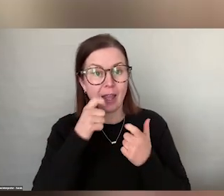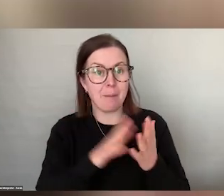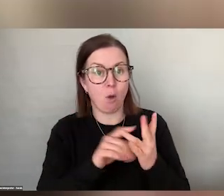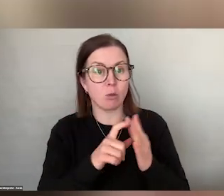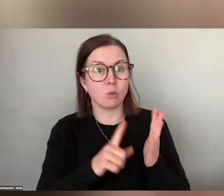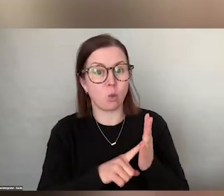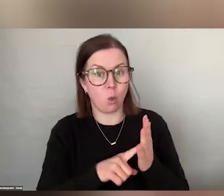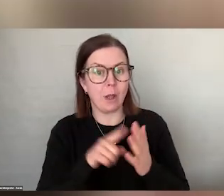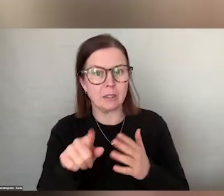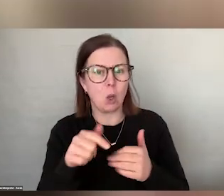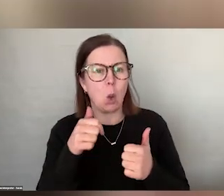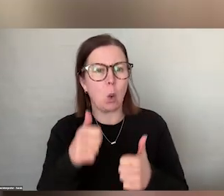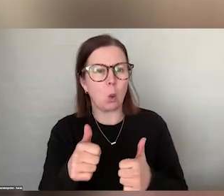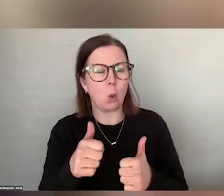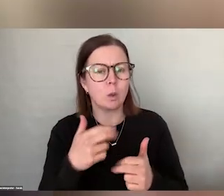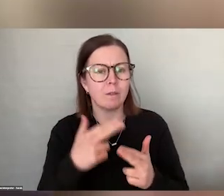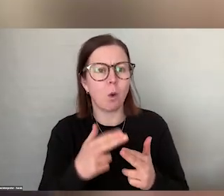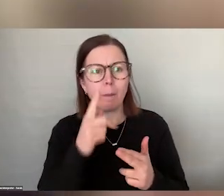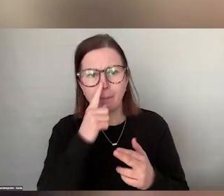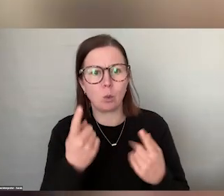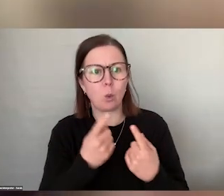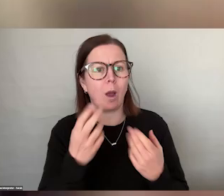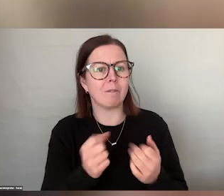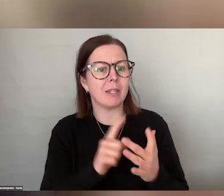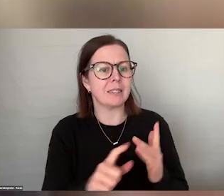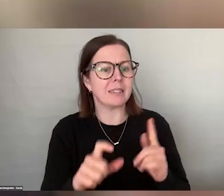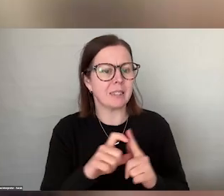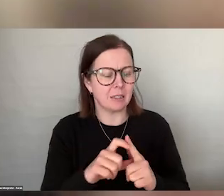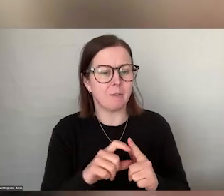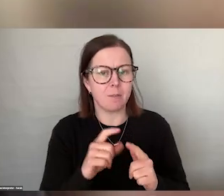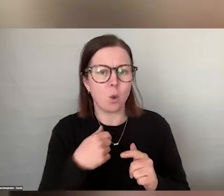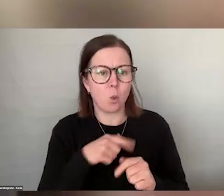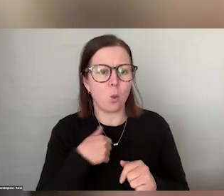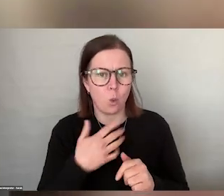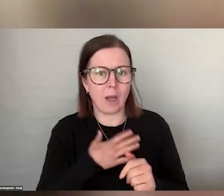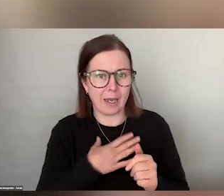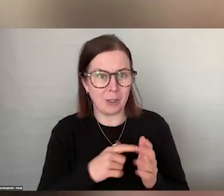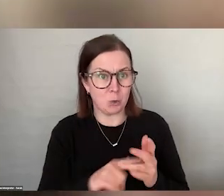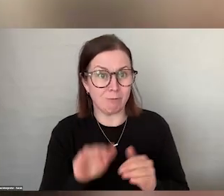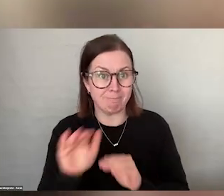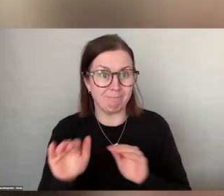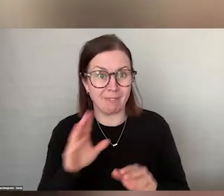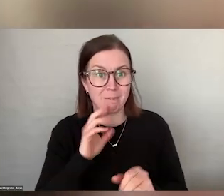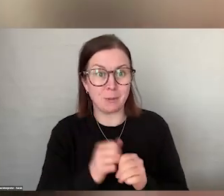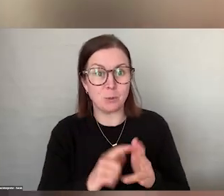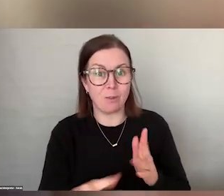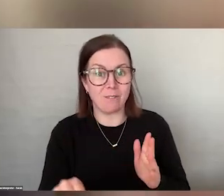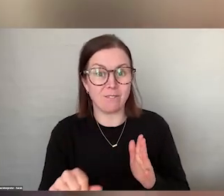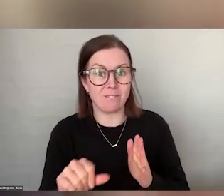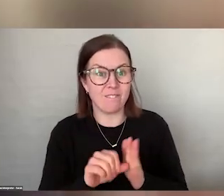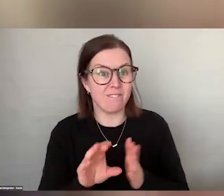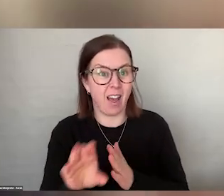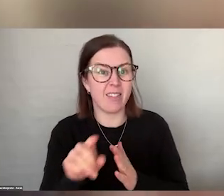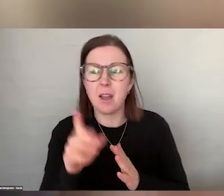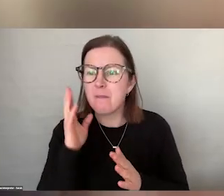for people with intellectual disability, and we need to get on to governments to fund that. So I talked about GP